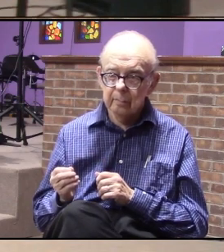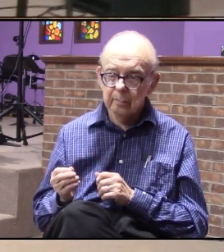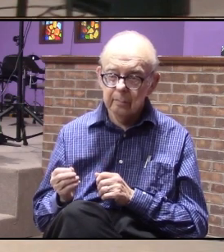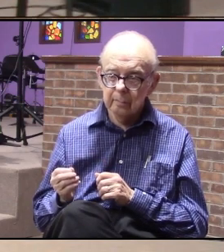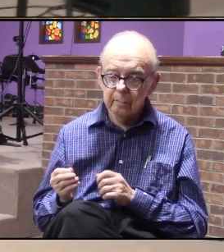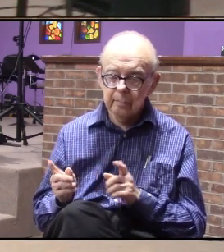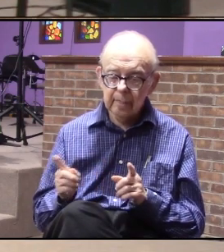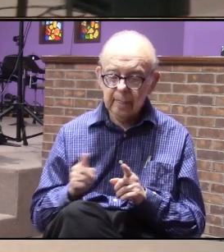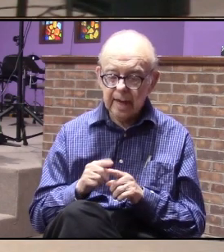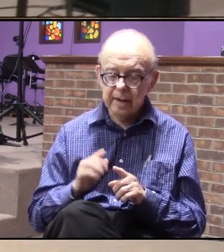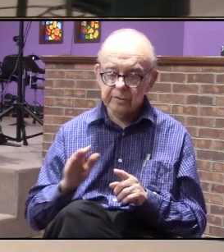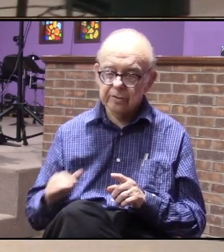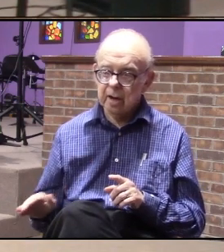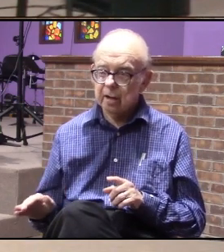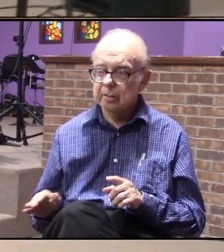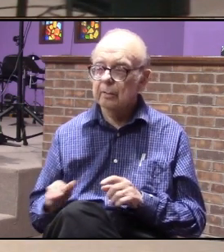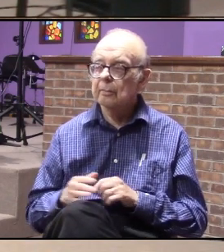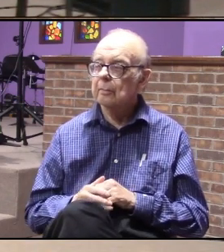as a child,